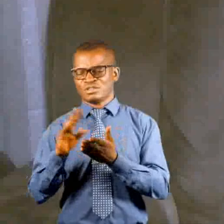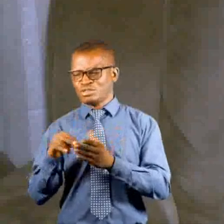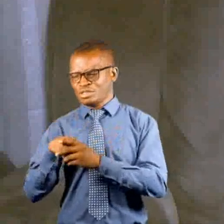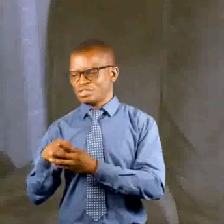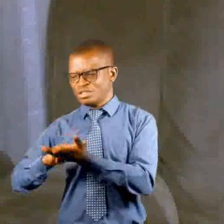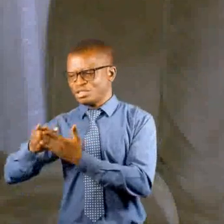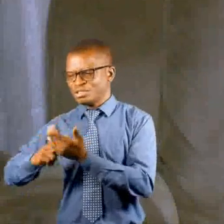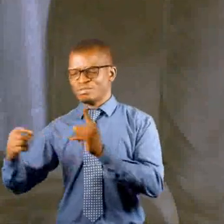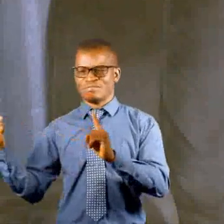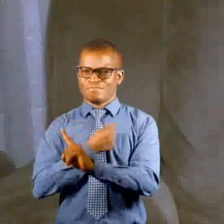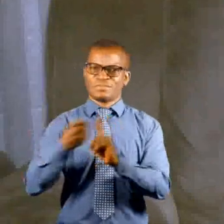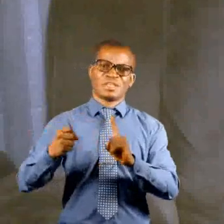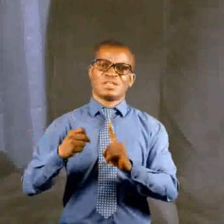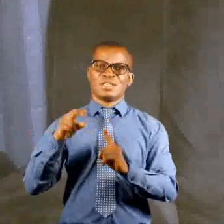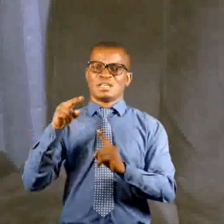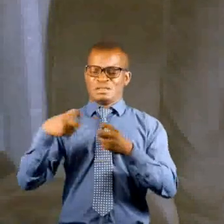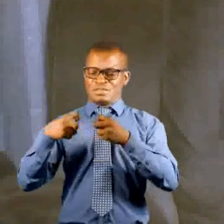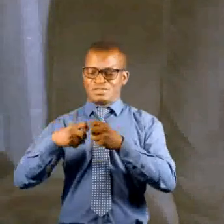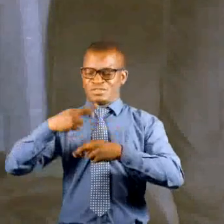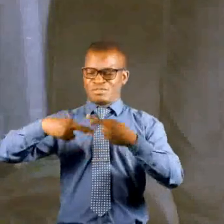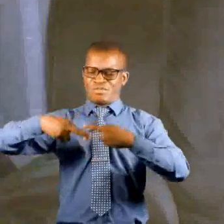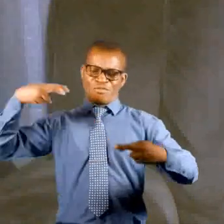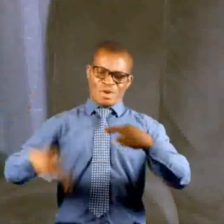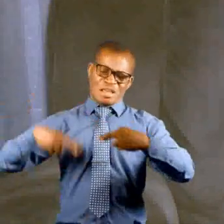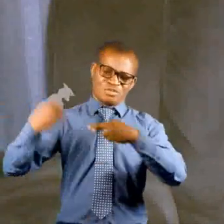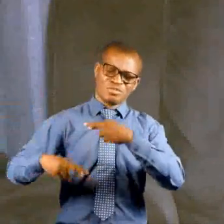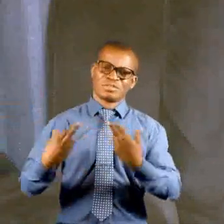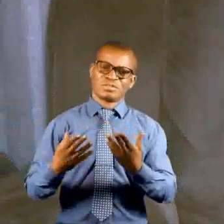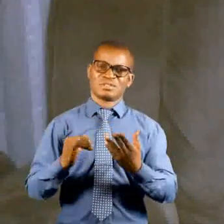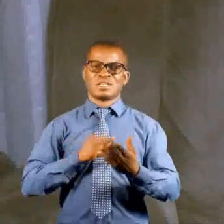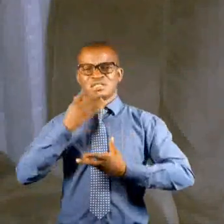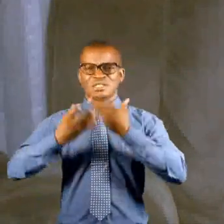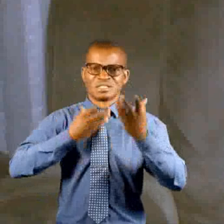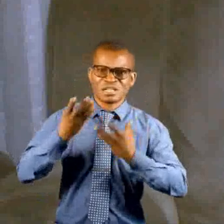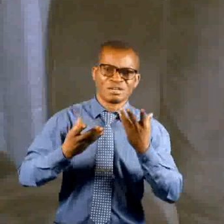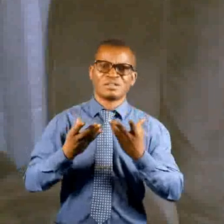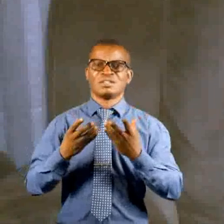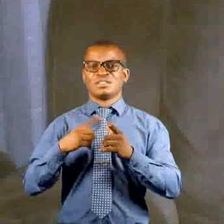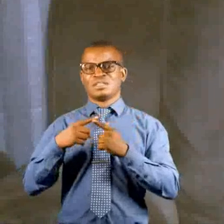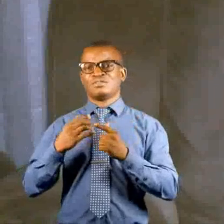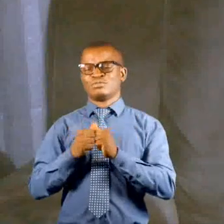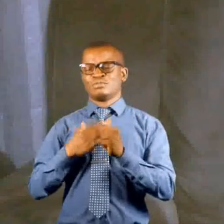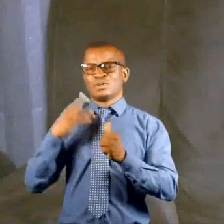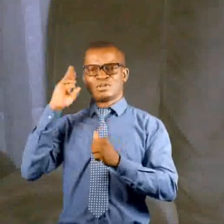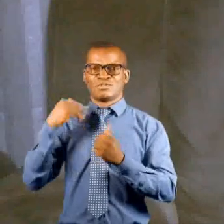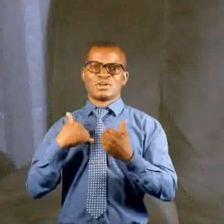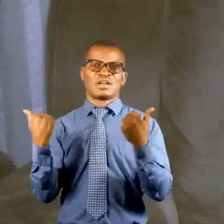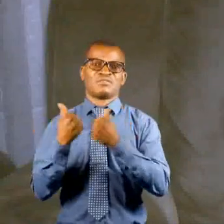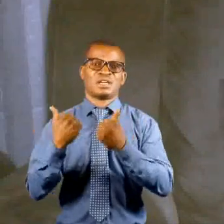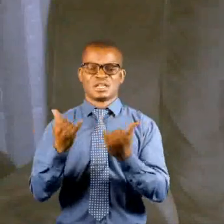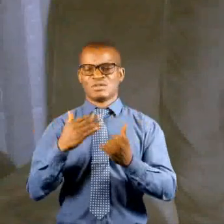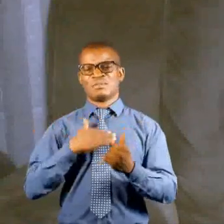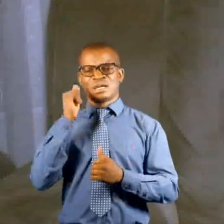now is and break my head. She'll be using this Nepal wire and be beating me. The one day she and my uncle now have a fight. The